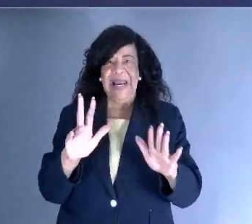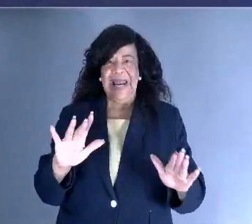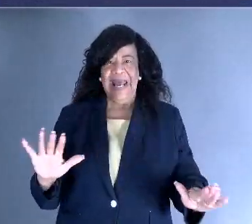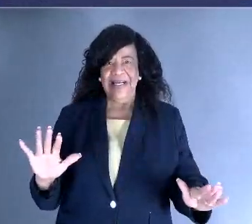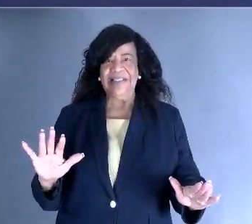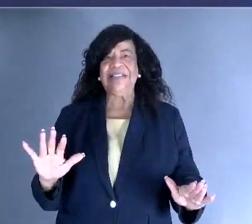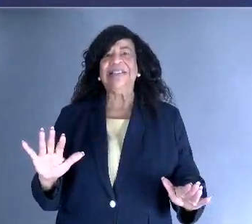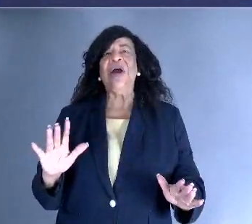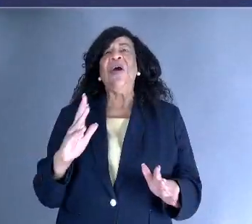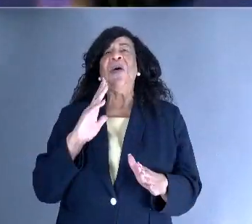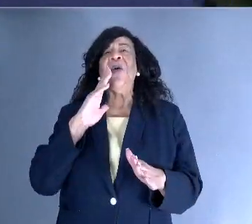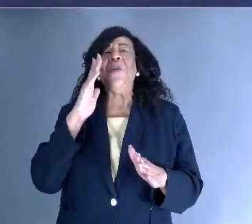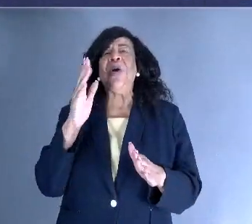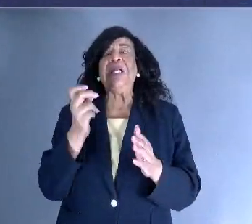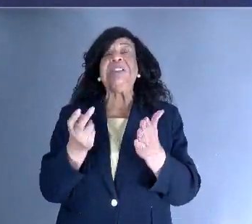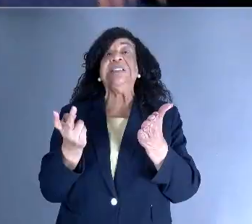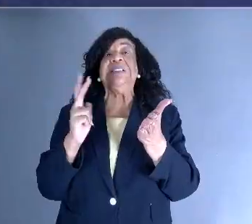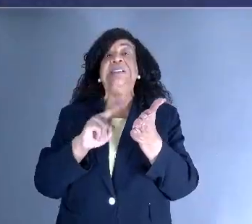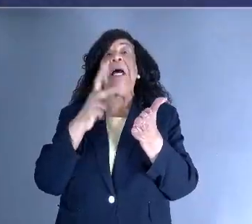portfolio will double